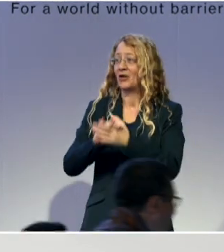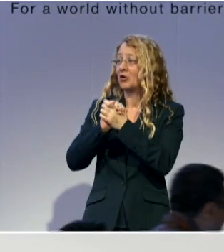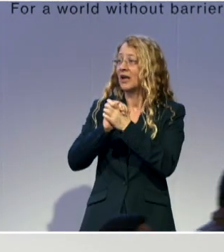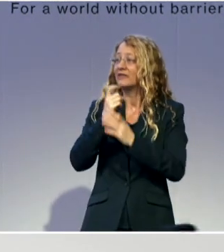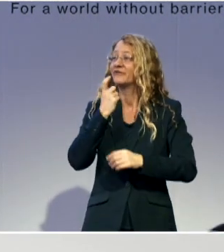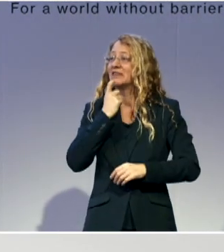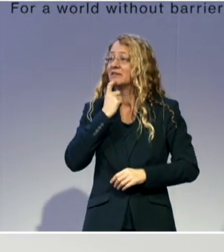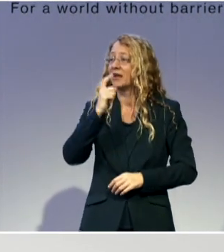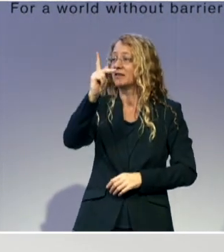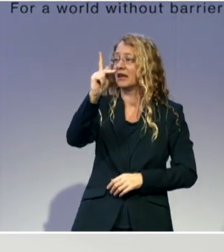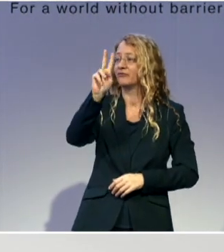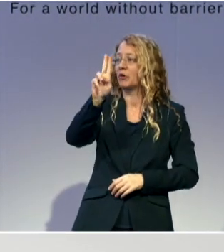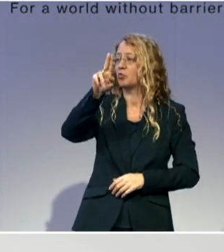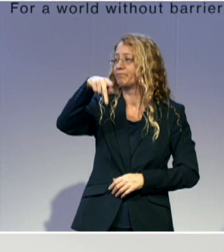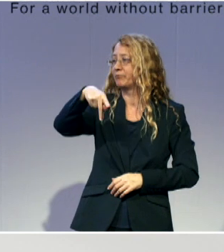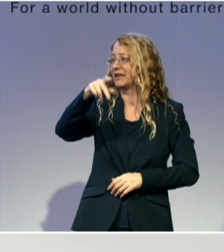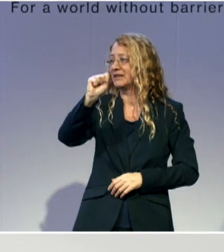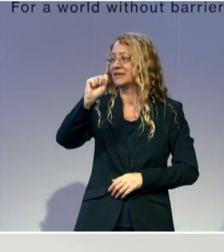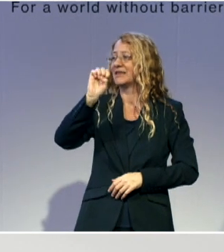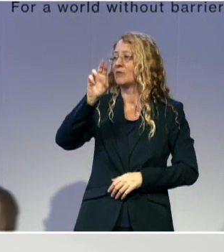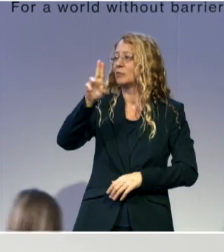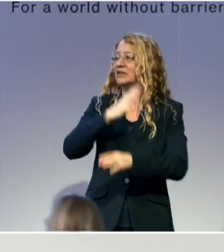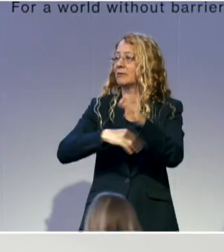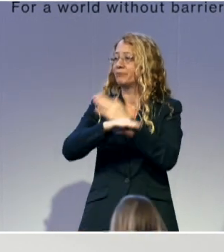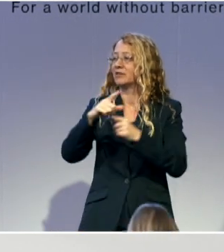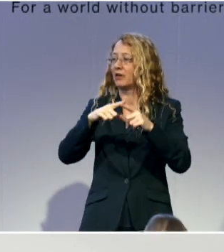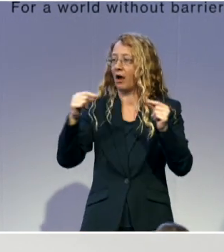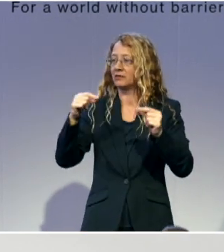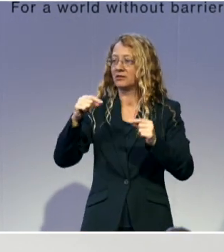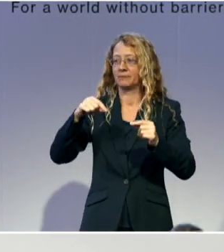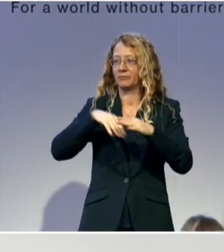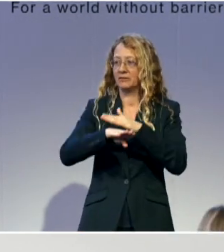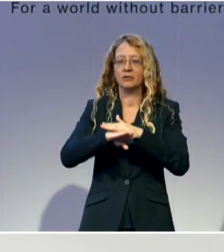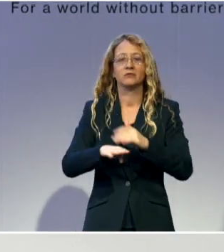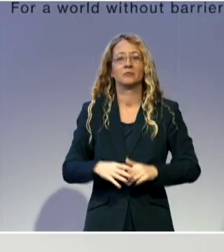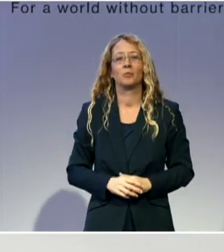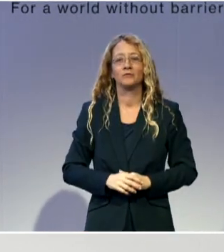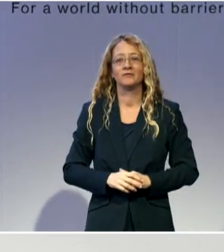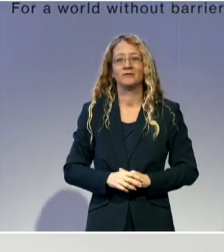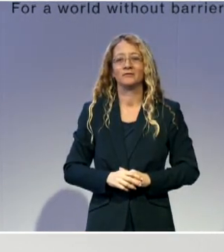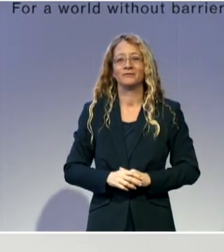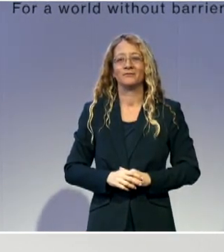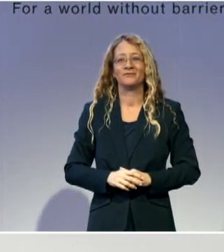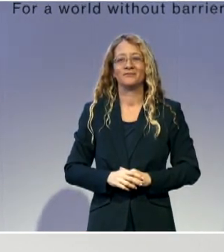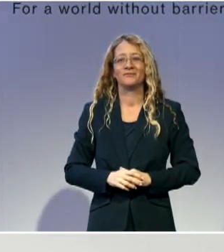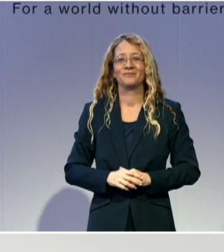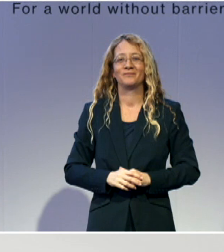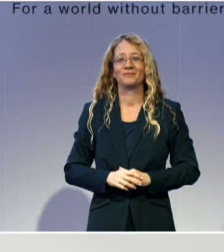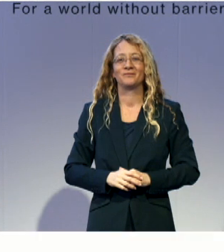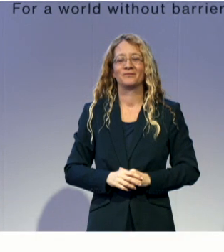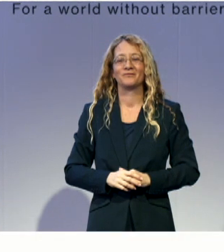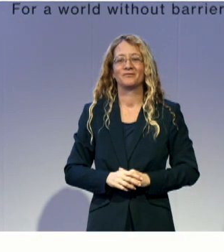Congratulations to KVPS and its implementation of the EU Disability Card in Finland. The European